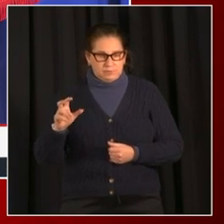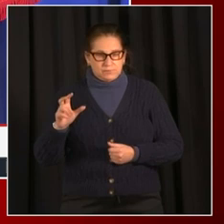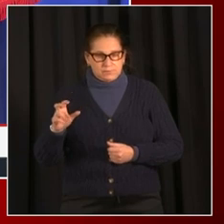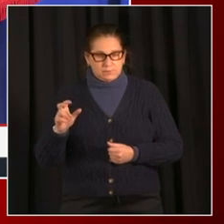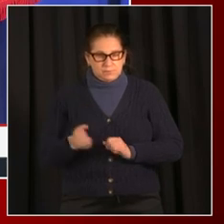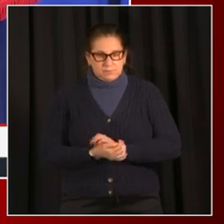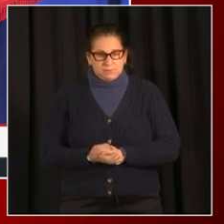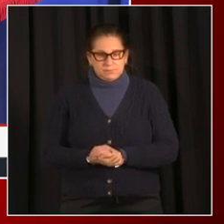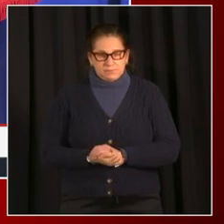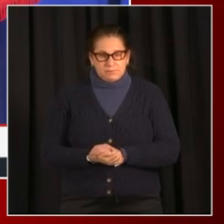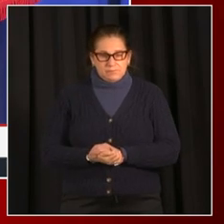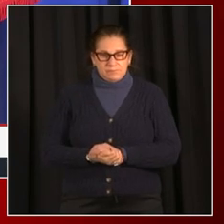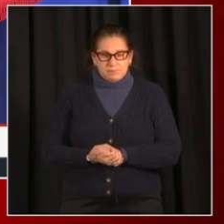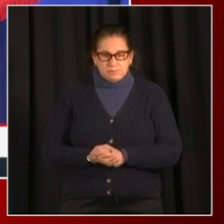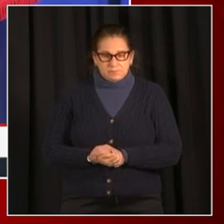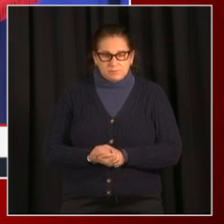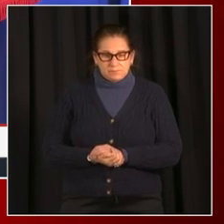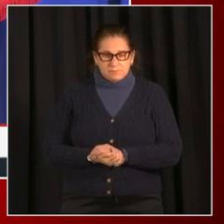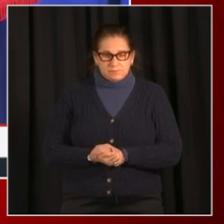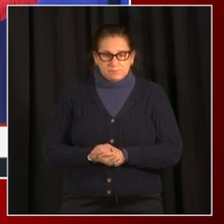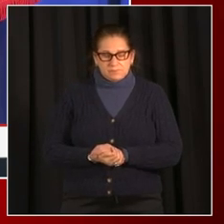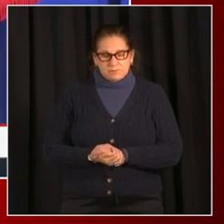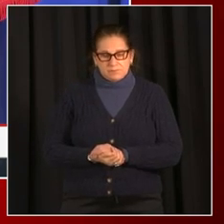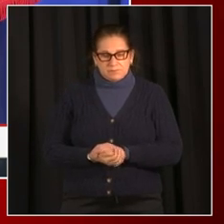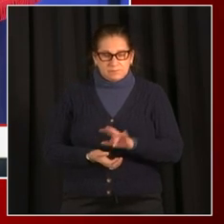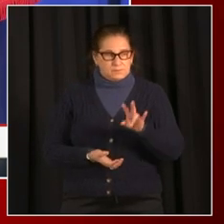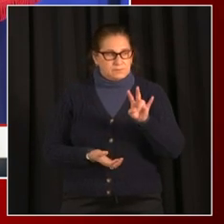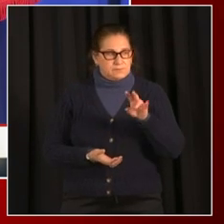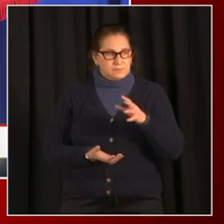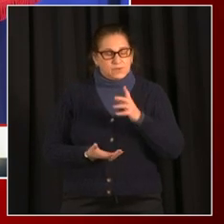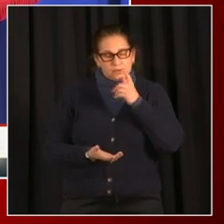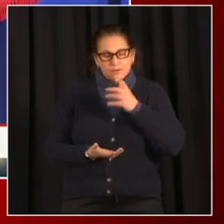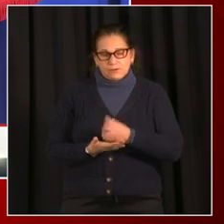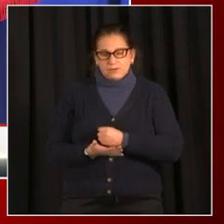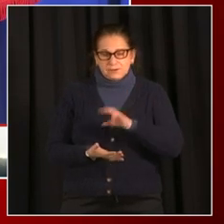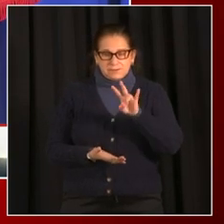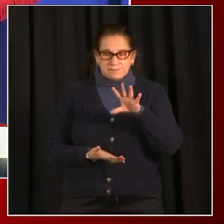individuals, $75,000 and below, and couples